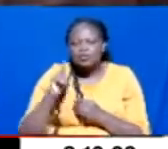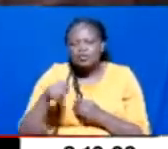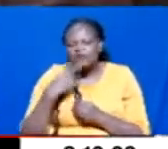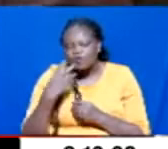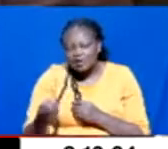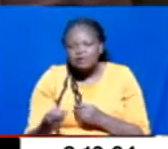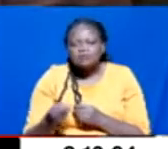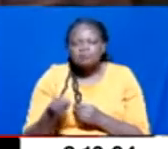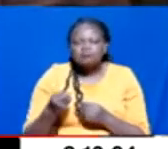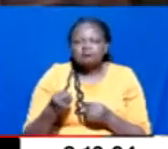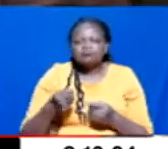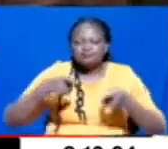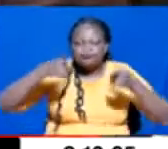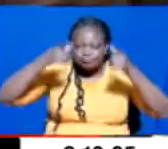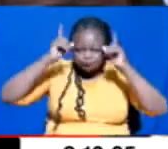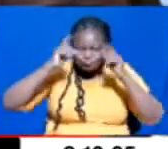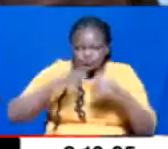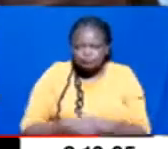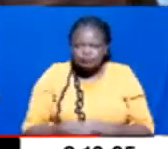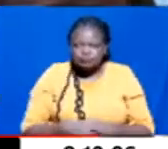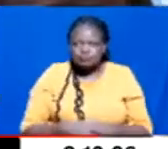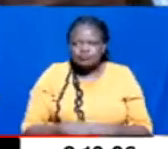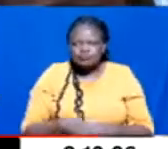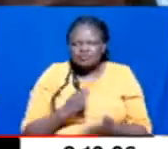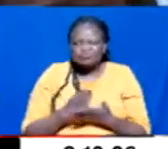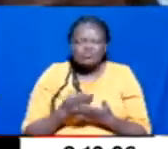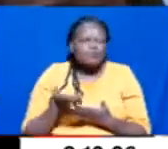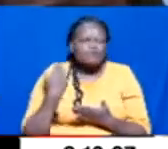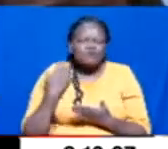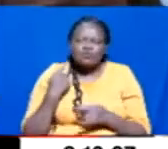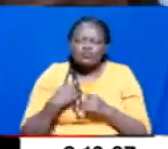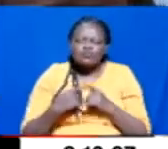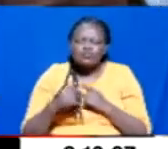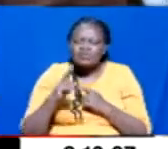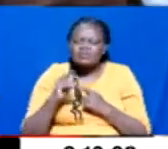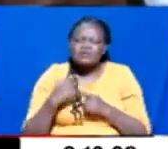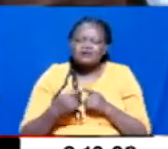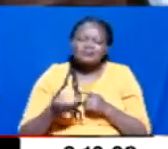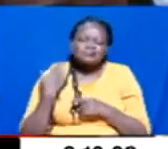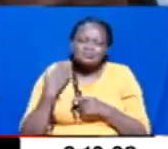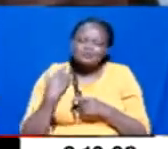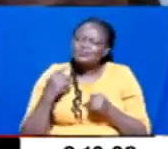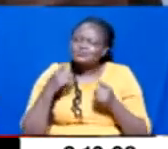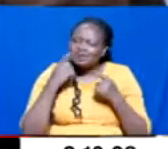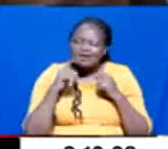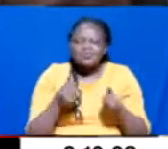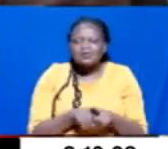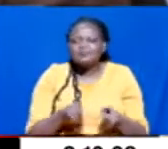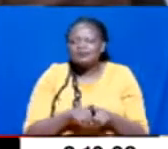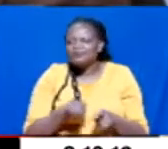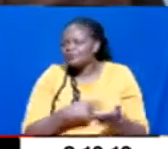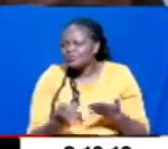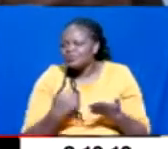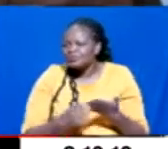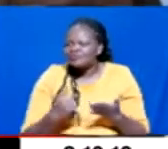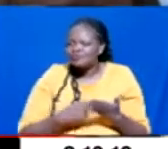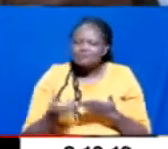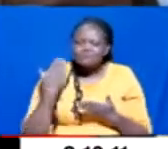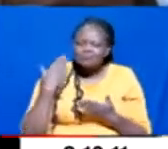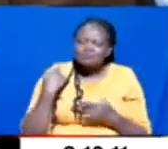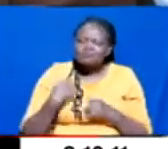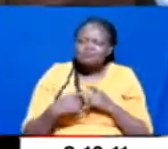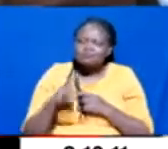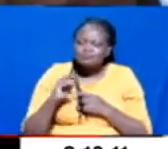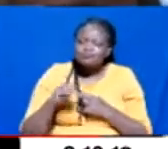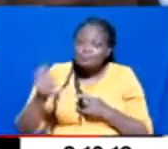20 years when we are just crying before the cameras here every time, every single week. The entire place,